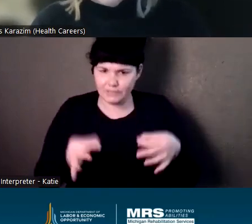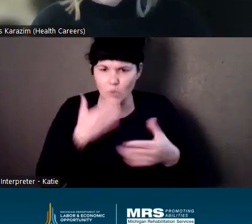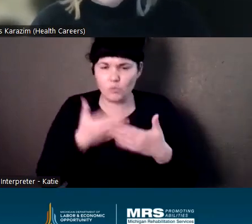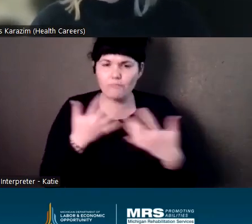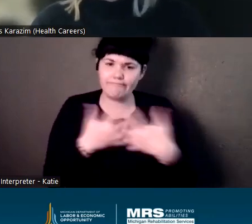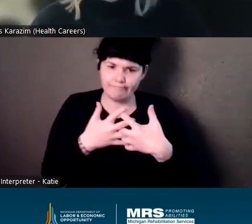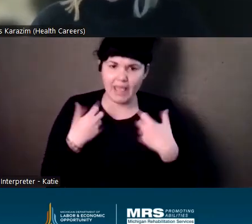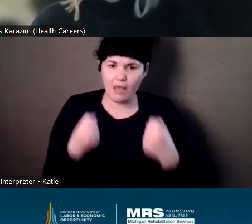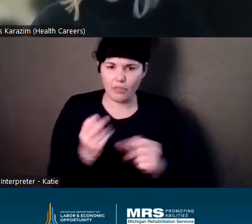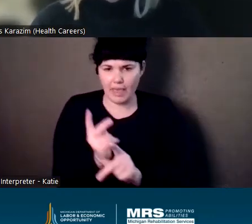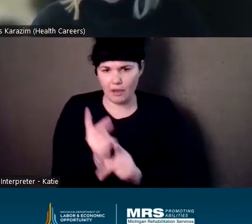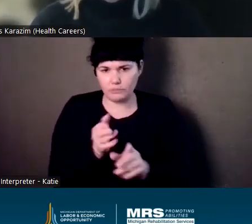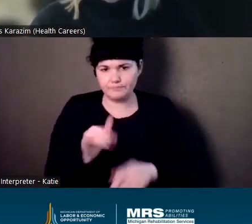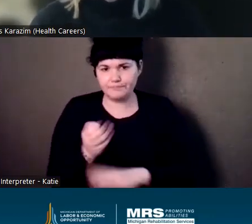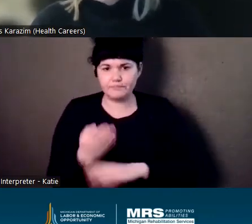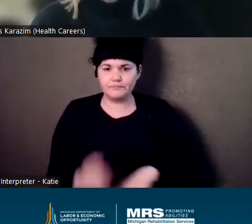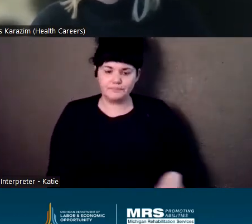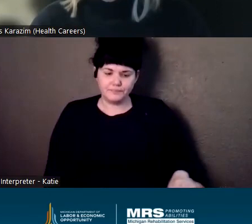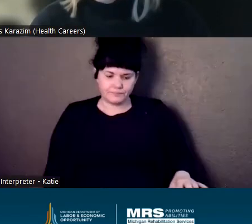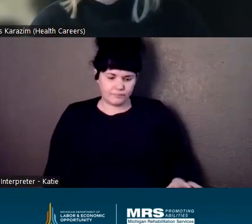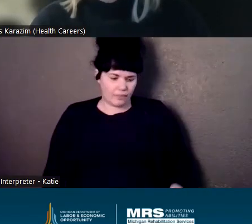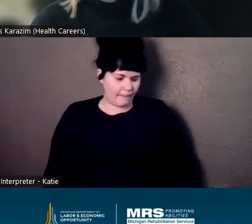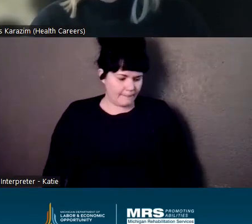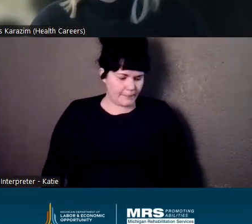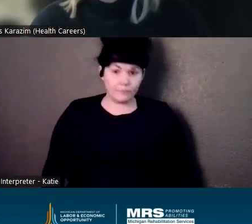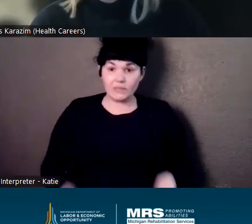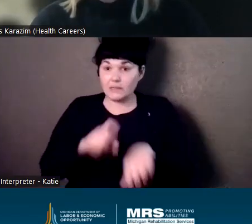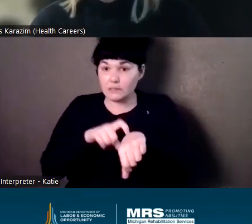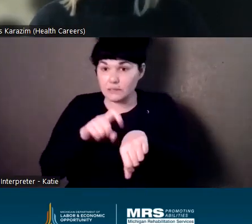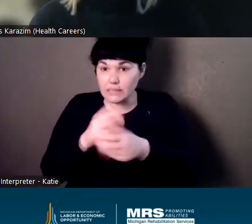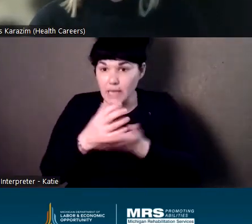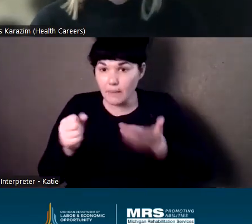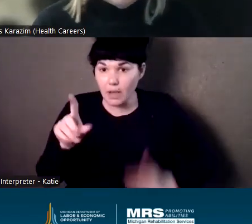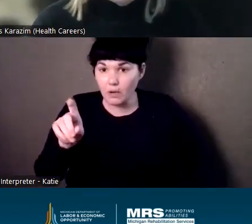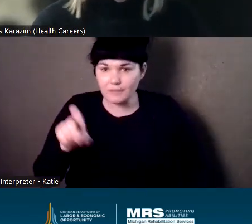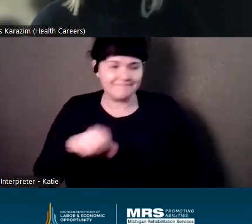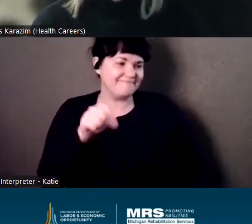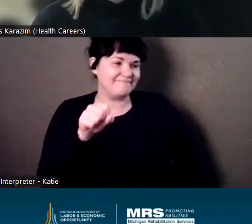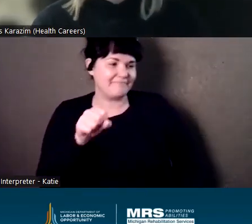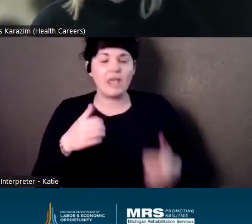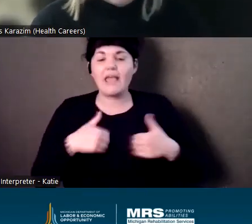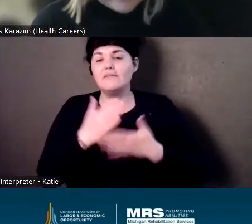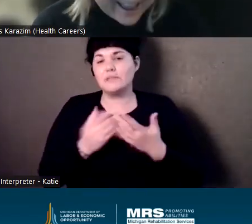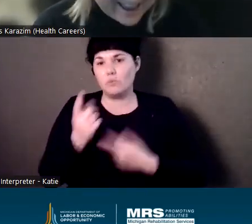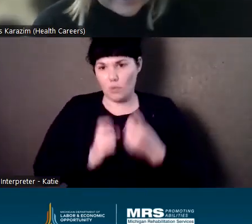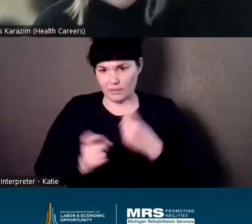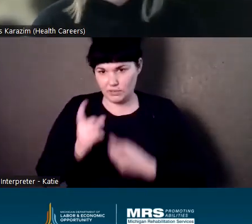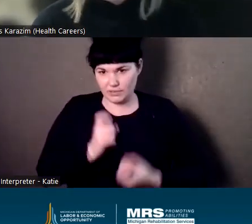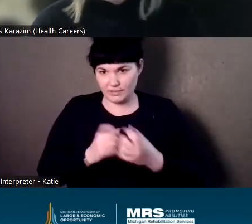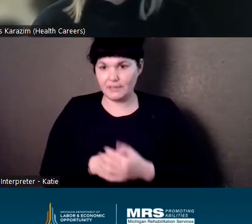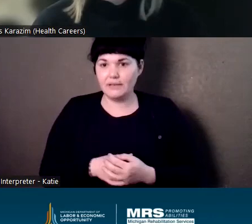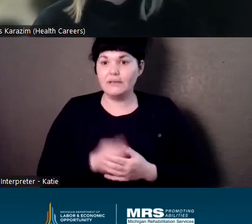you're interested in. Are we at time? Yes, we do Okay. have some questions though, so we'll get into Hey.